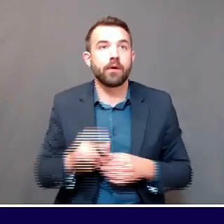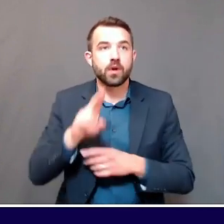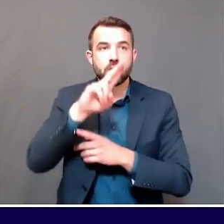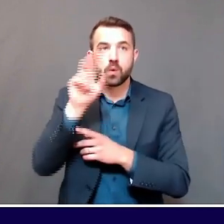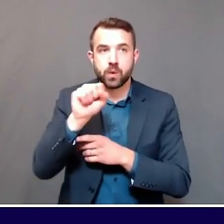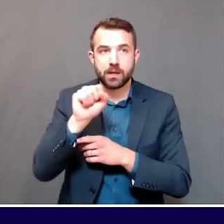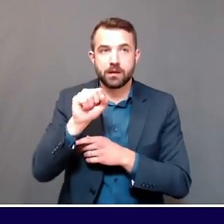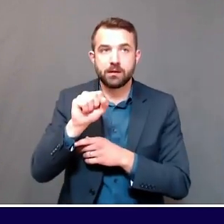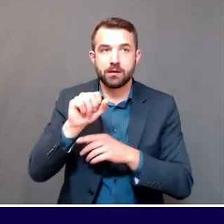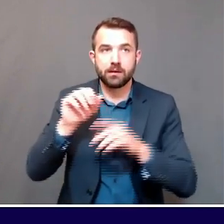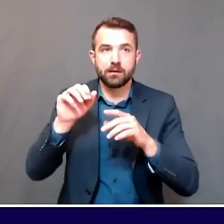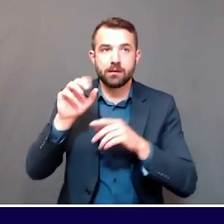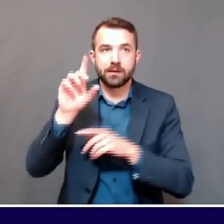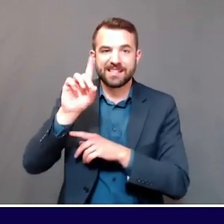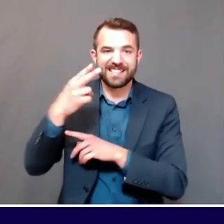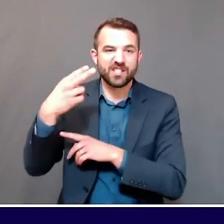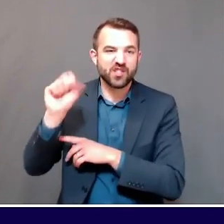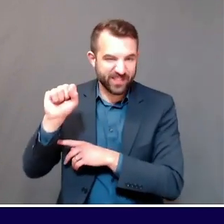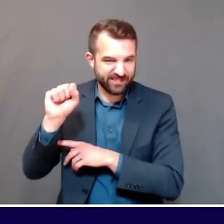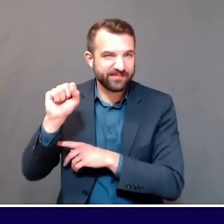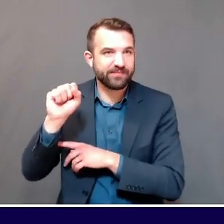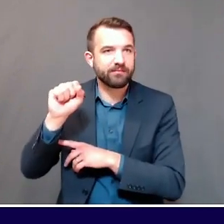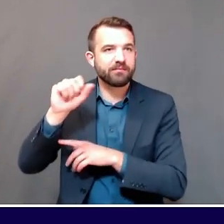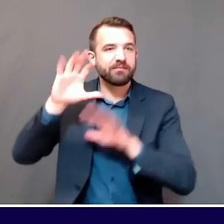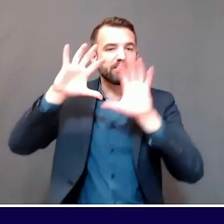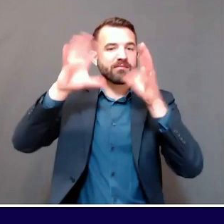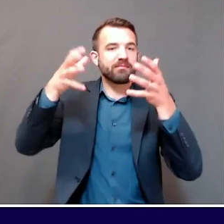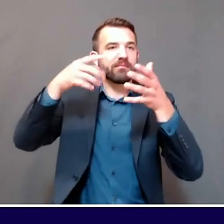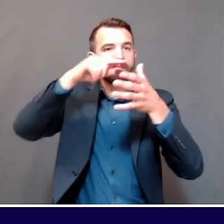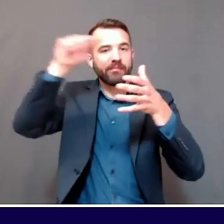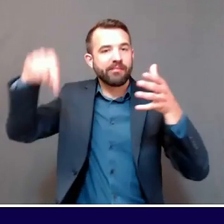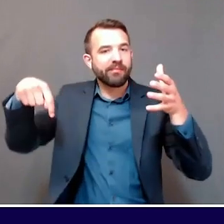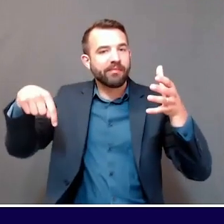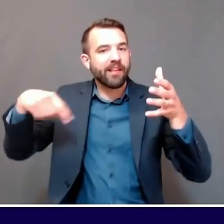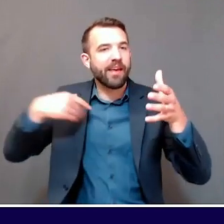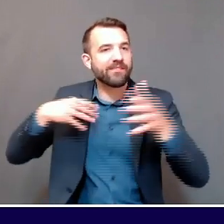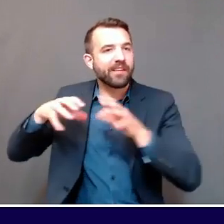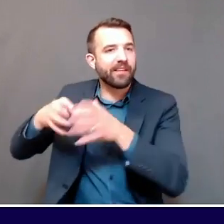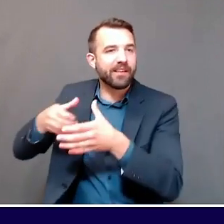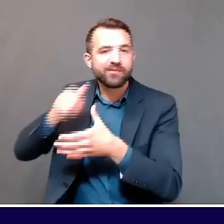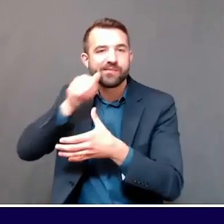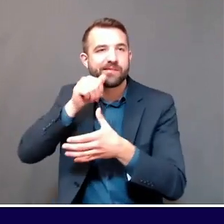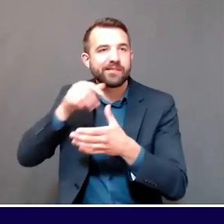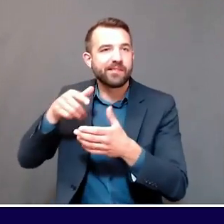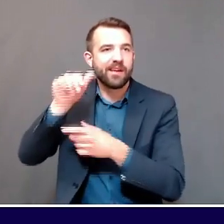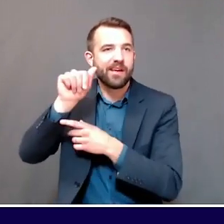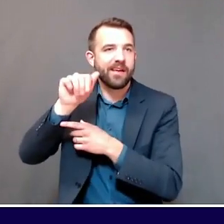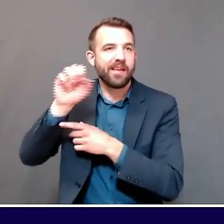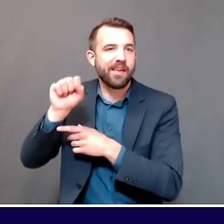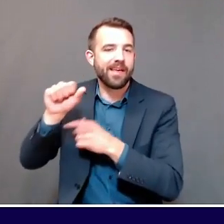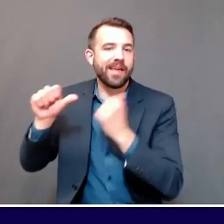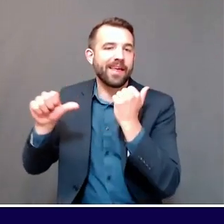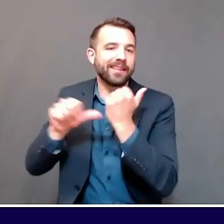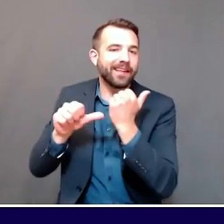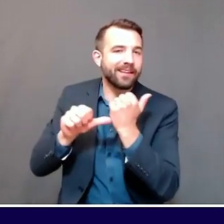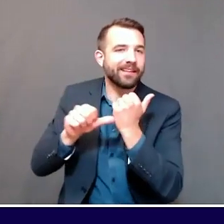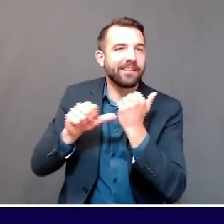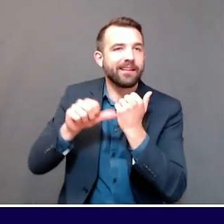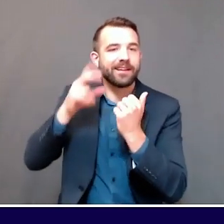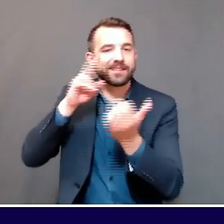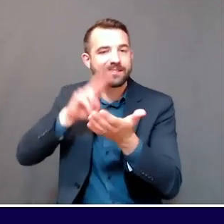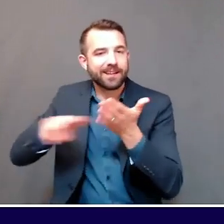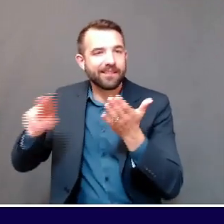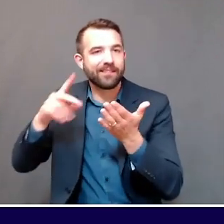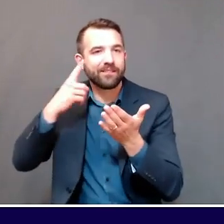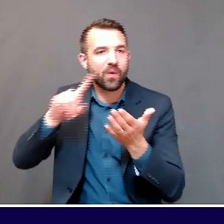of Health and Human Services called ASPR, the Assistant Secretary for Preparedness and Response. They are the organization that,